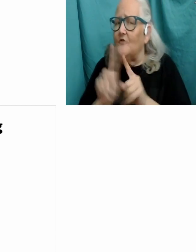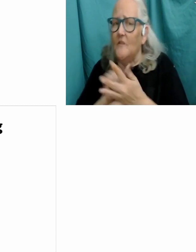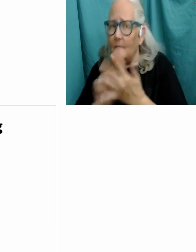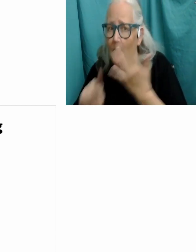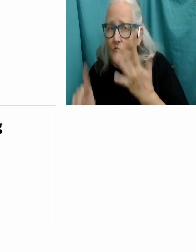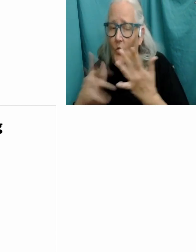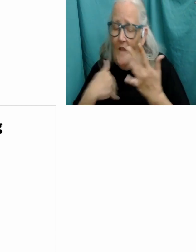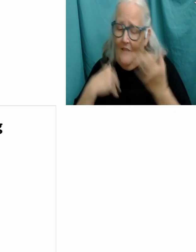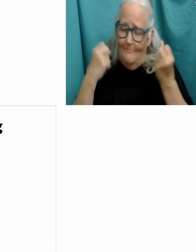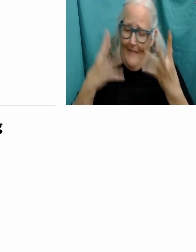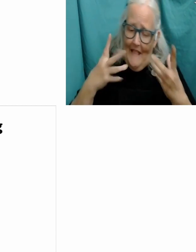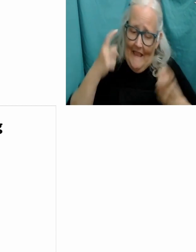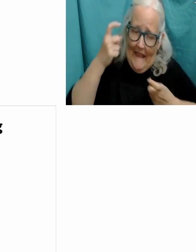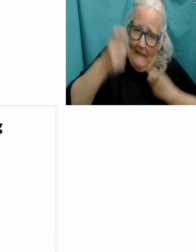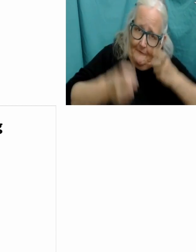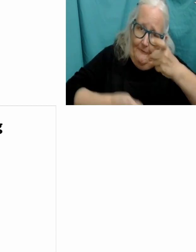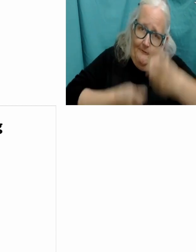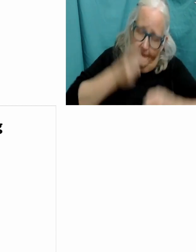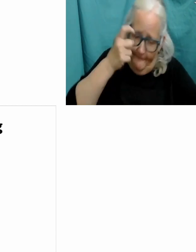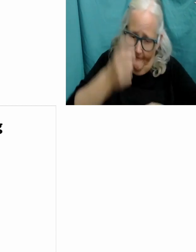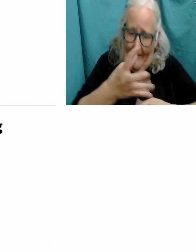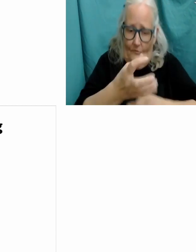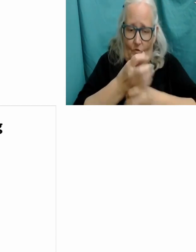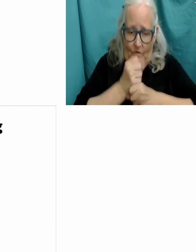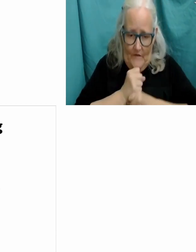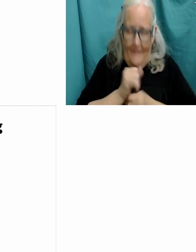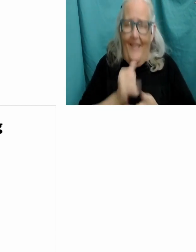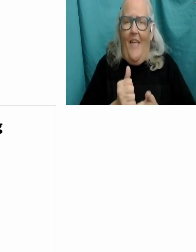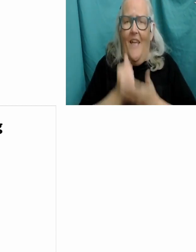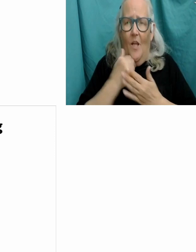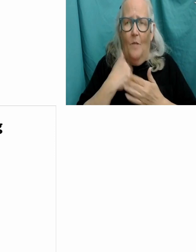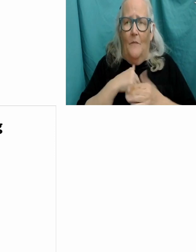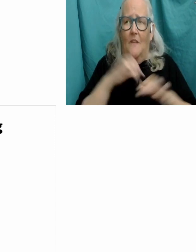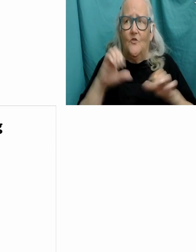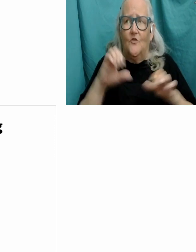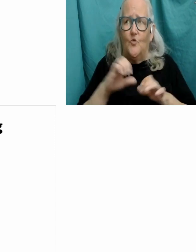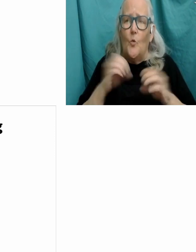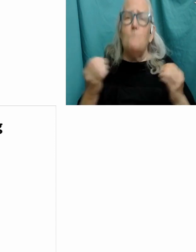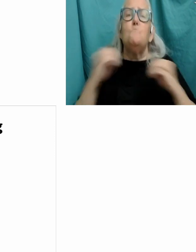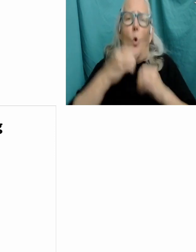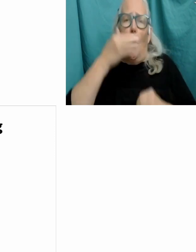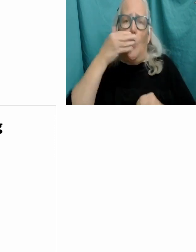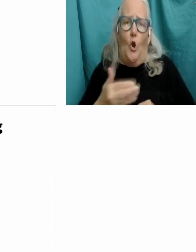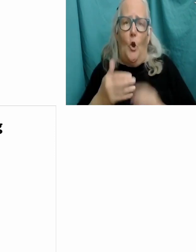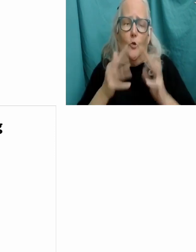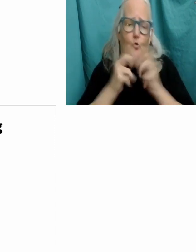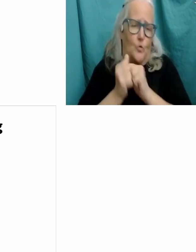receive here help us to do greater good together than any of us can do alone.